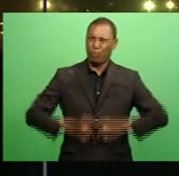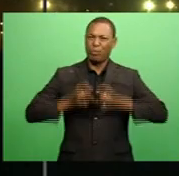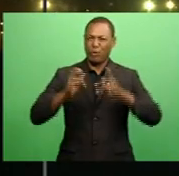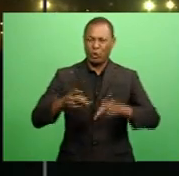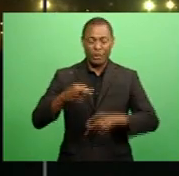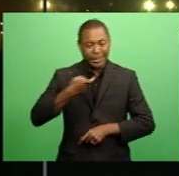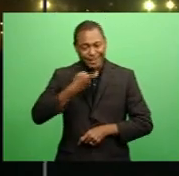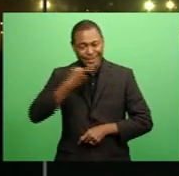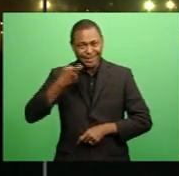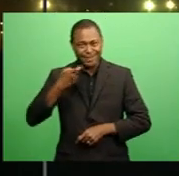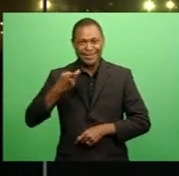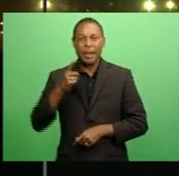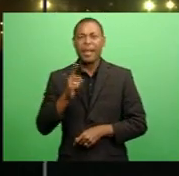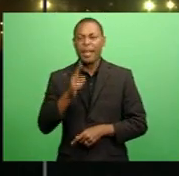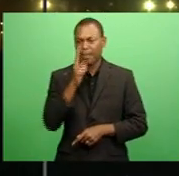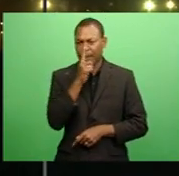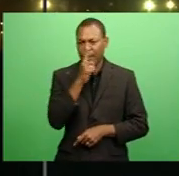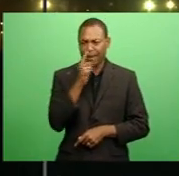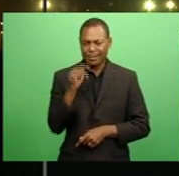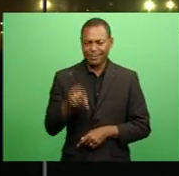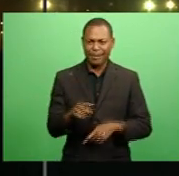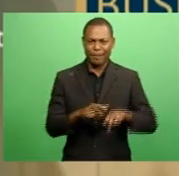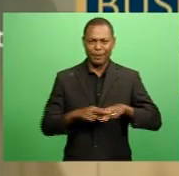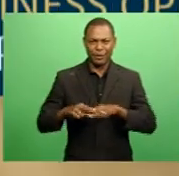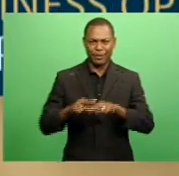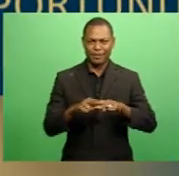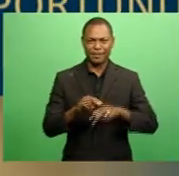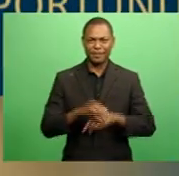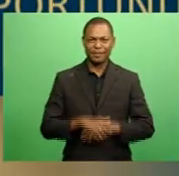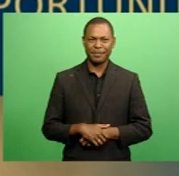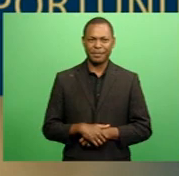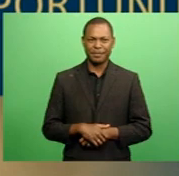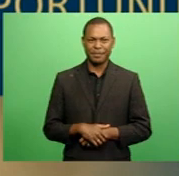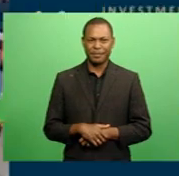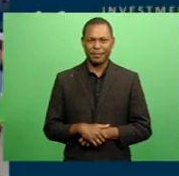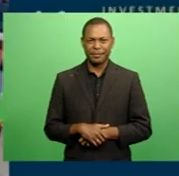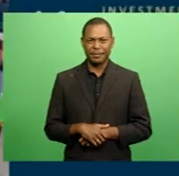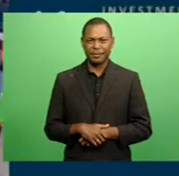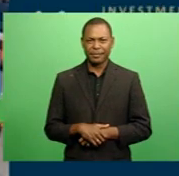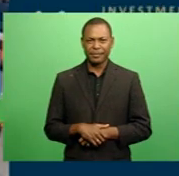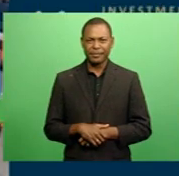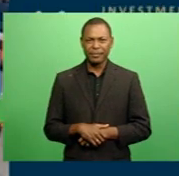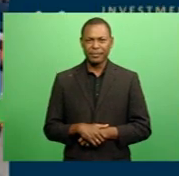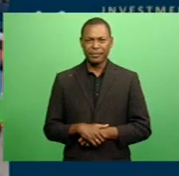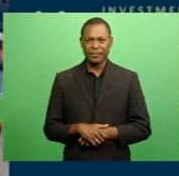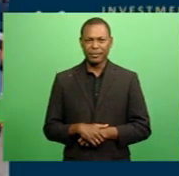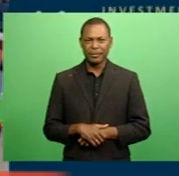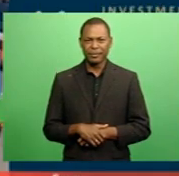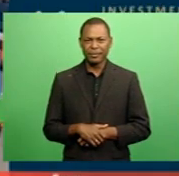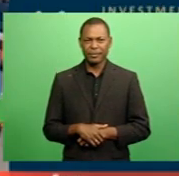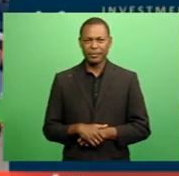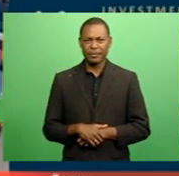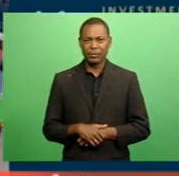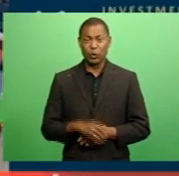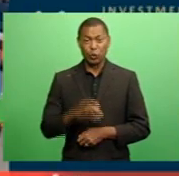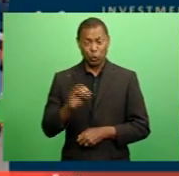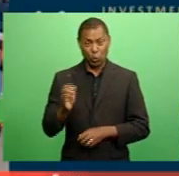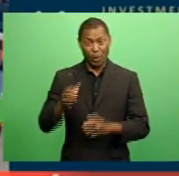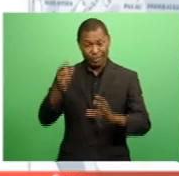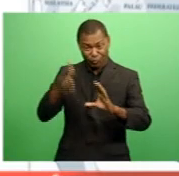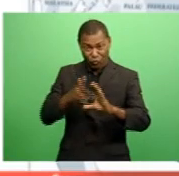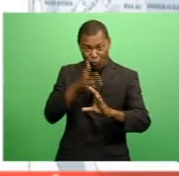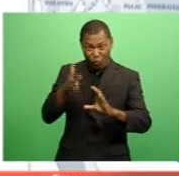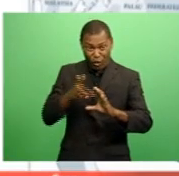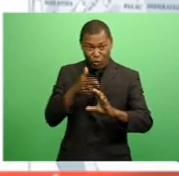these individuals. Josiah Nanunga reports. Just probably to put it into perspective, this virtual expo will allow